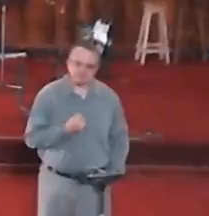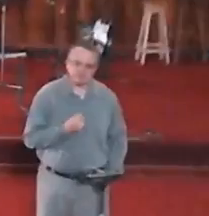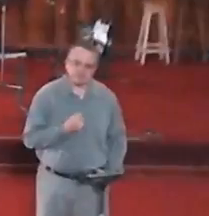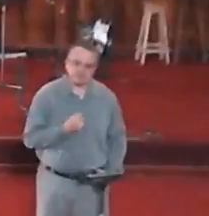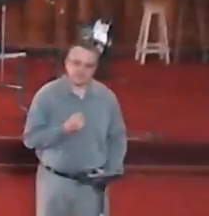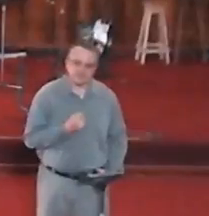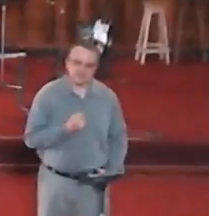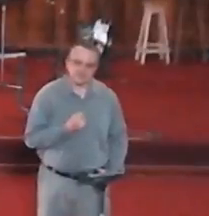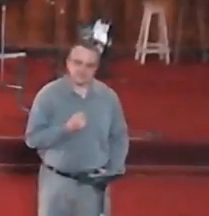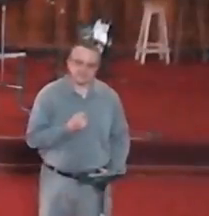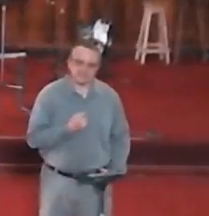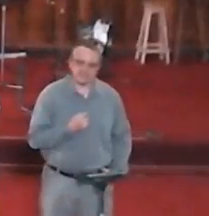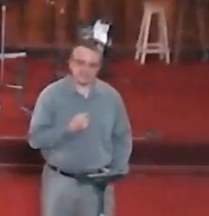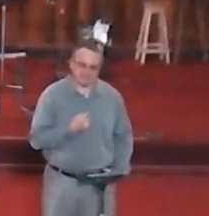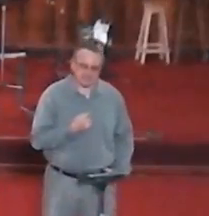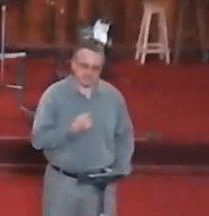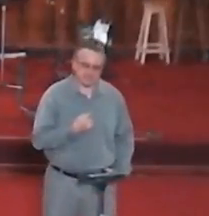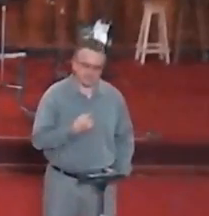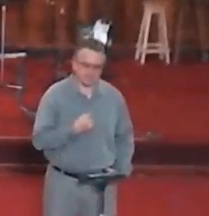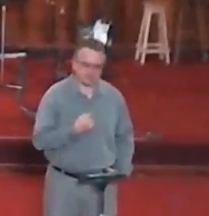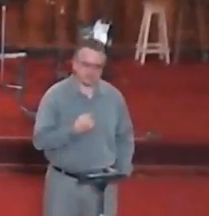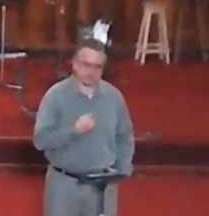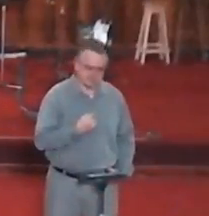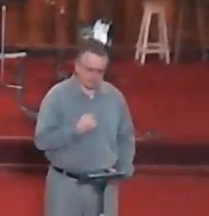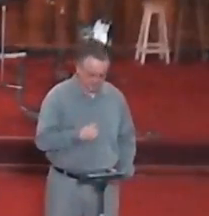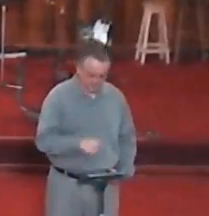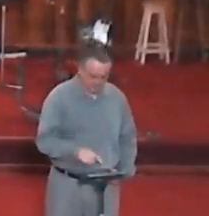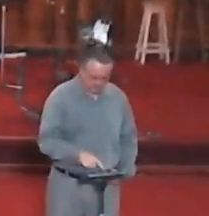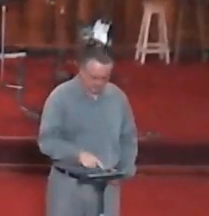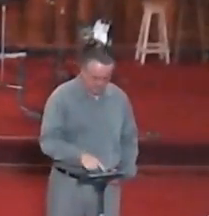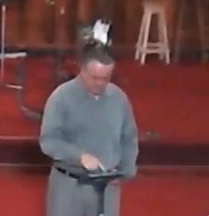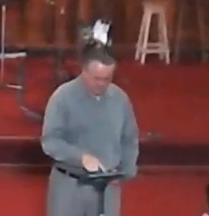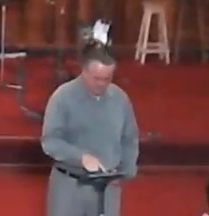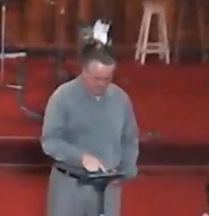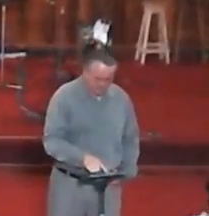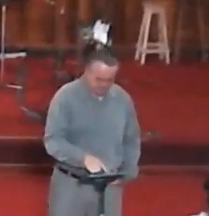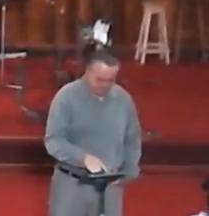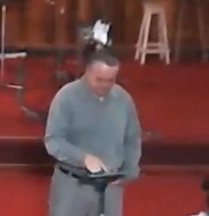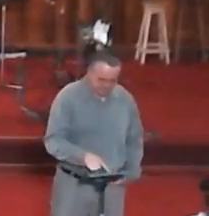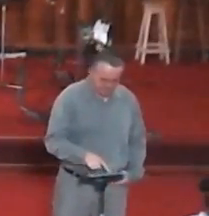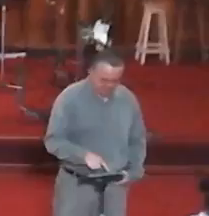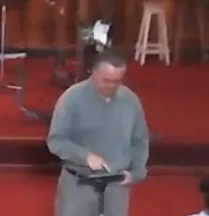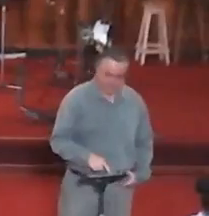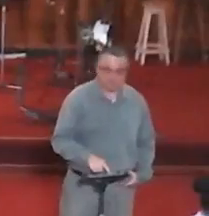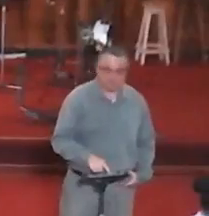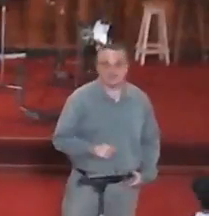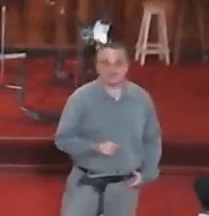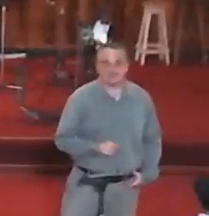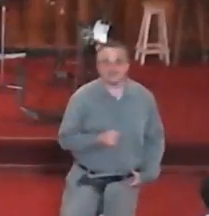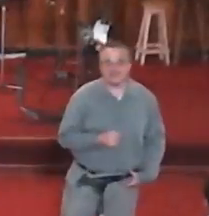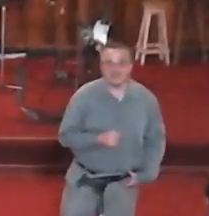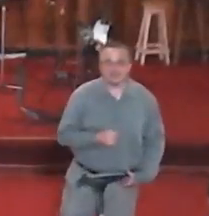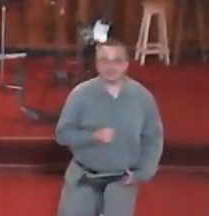tongue is yours. Gracias, Señor Jesús. Thank you, Lord Jesus. Amén. Amén. Amén.